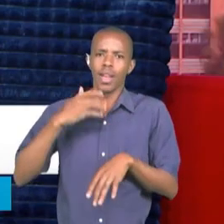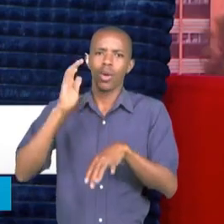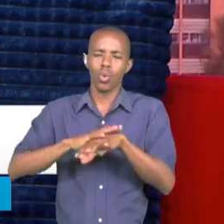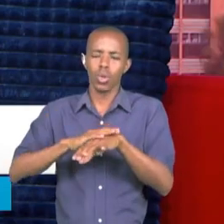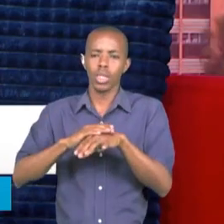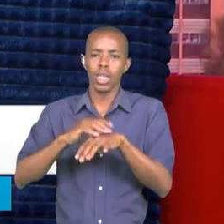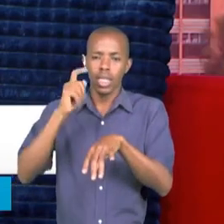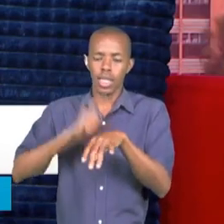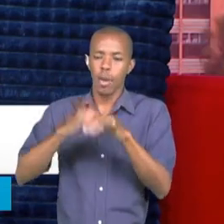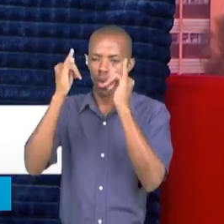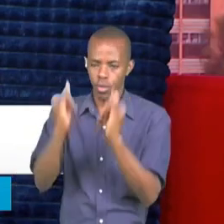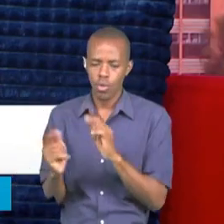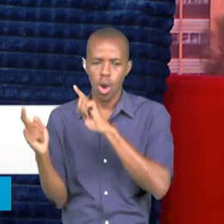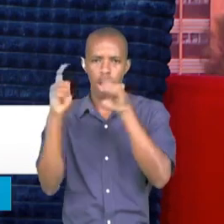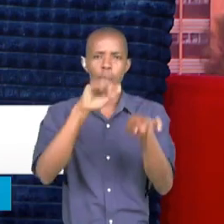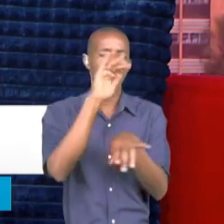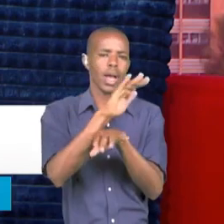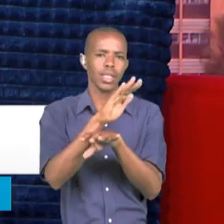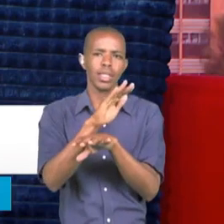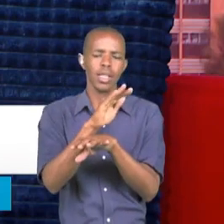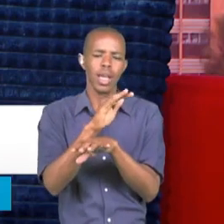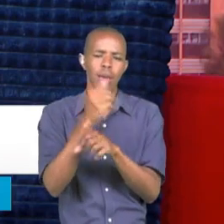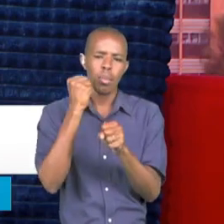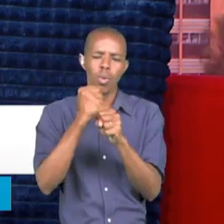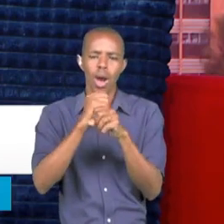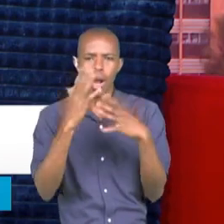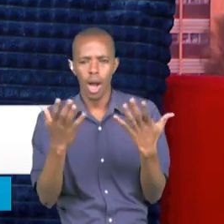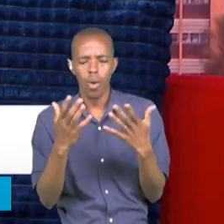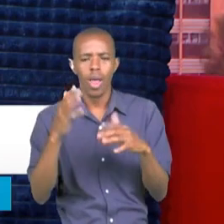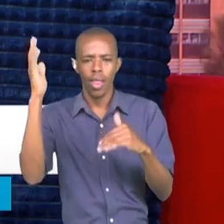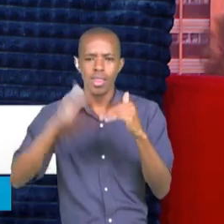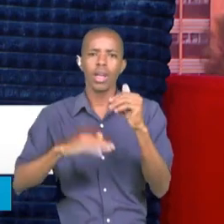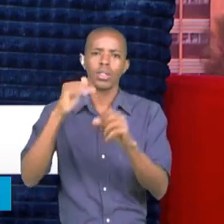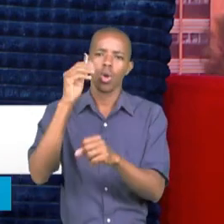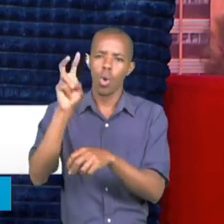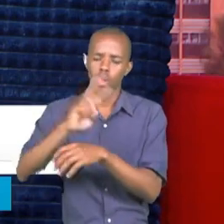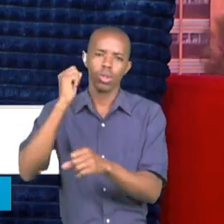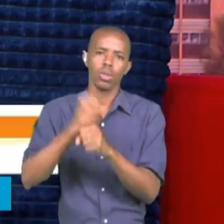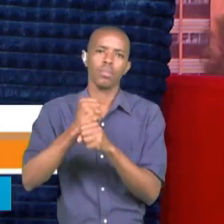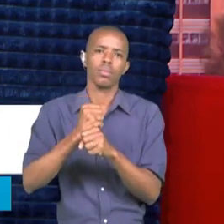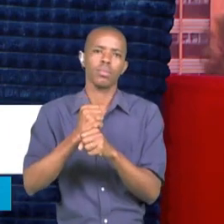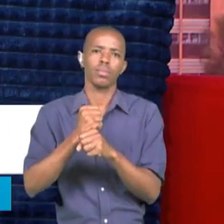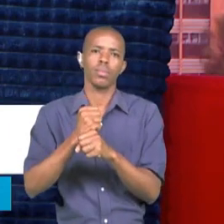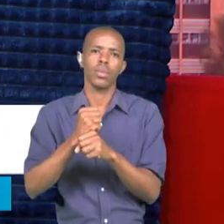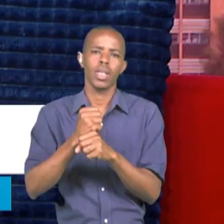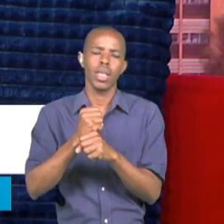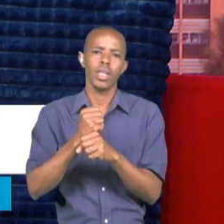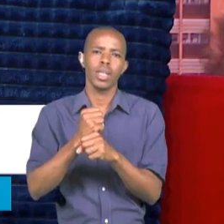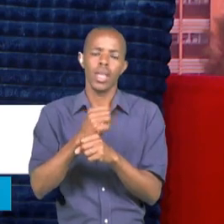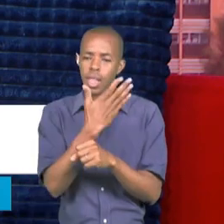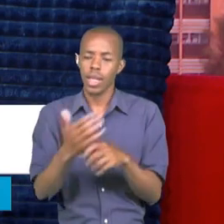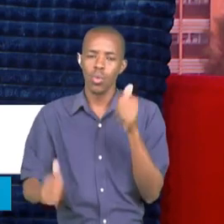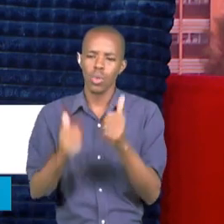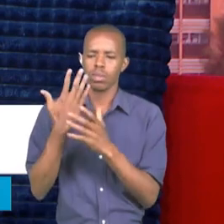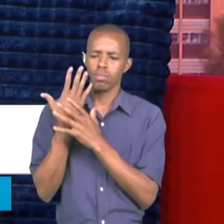do I start this? Rather than, niandike kazi. You get? Another thing that really puts me off with the youth, they'll